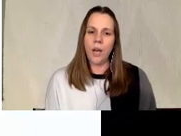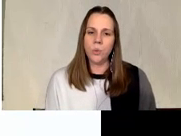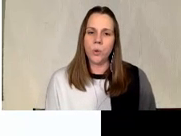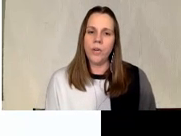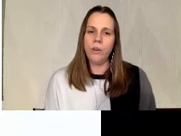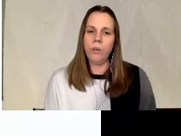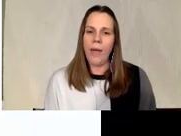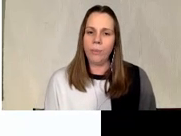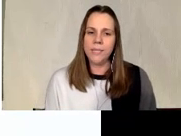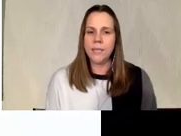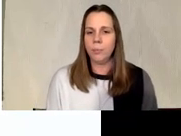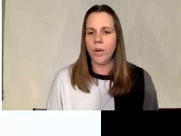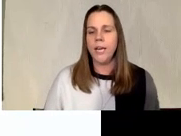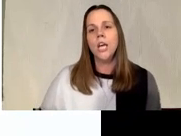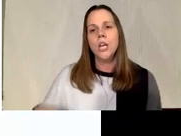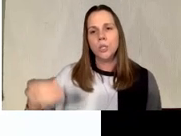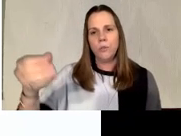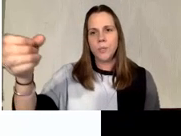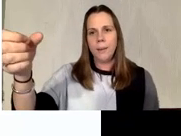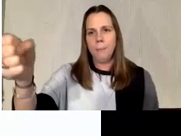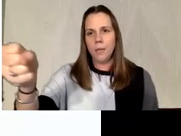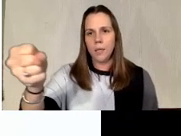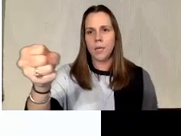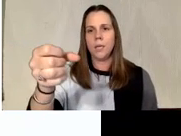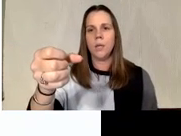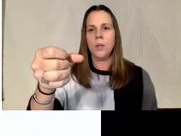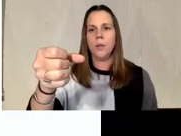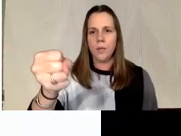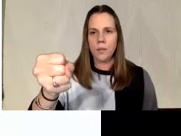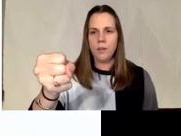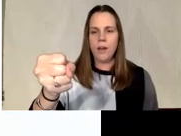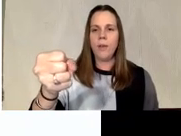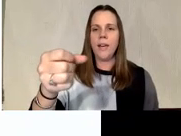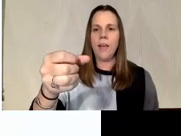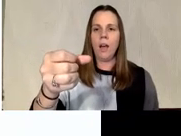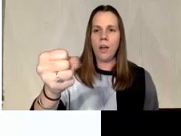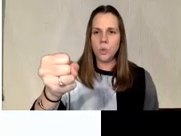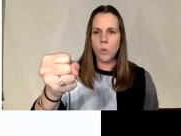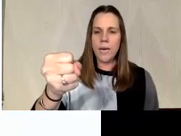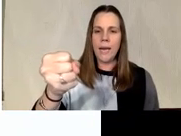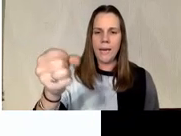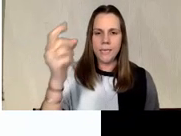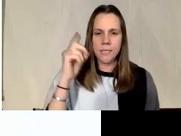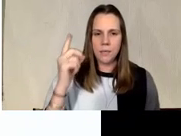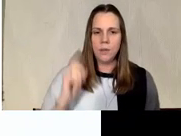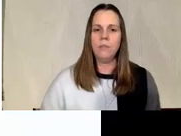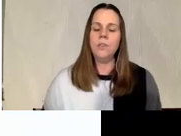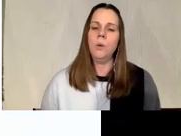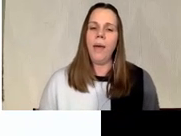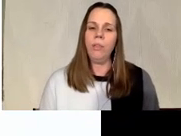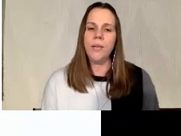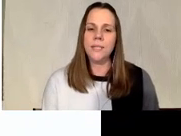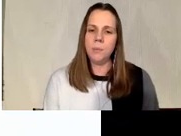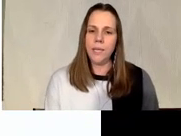and auditory neural pathways in the brain. So if you say milk, they're now getting that auditory and